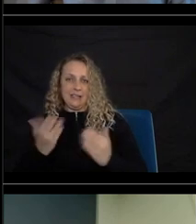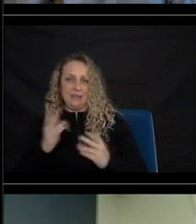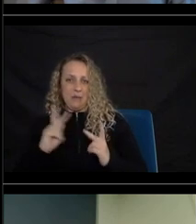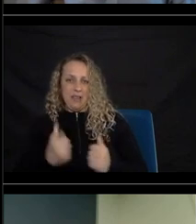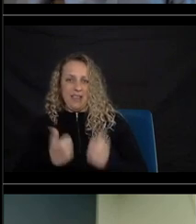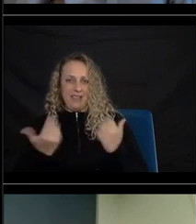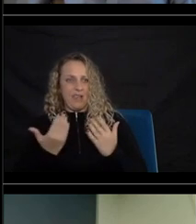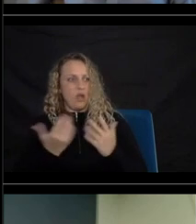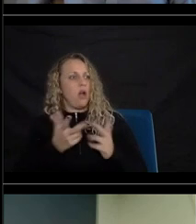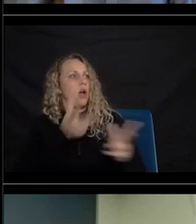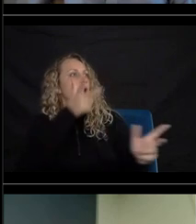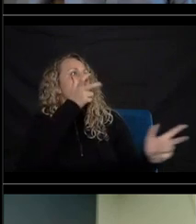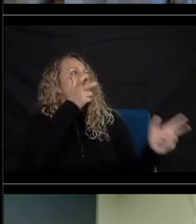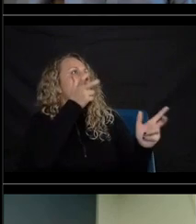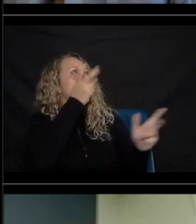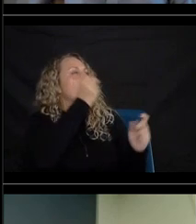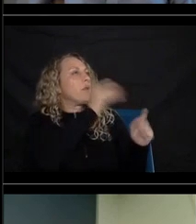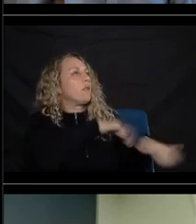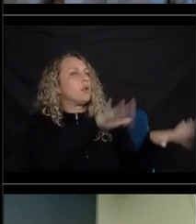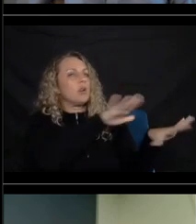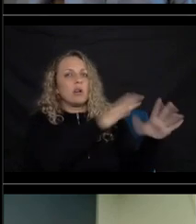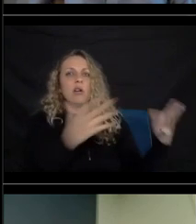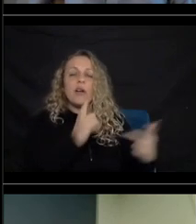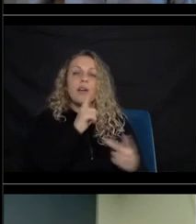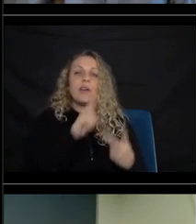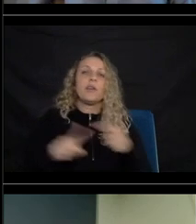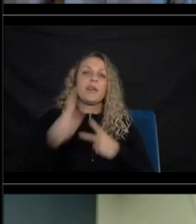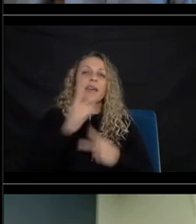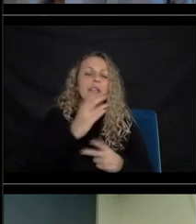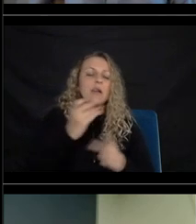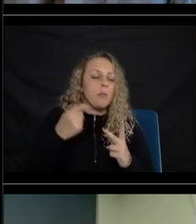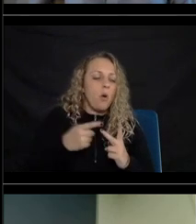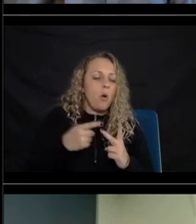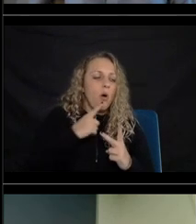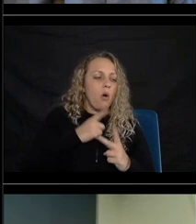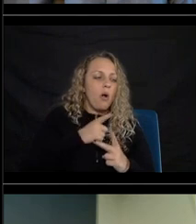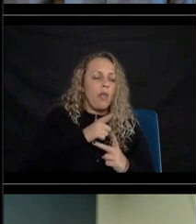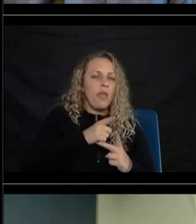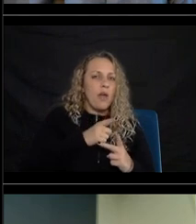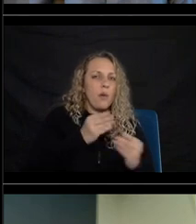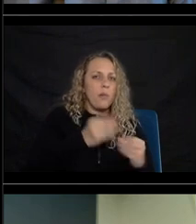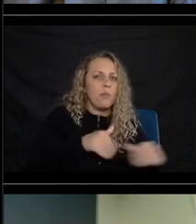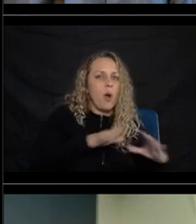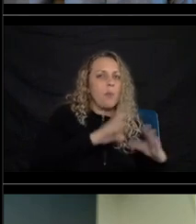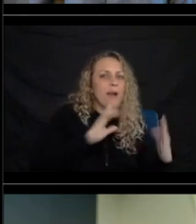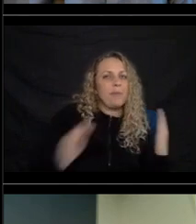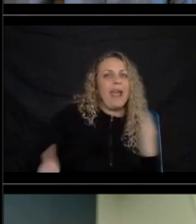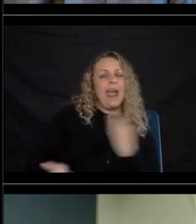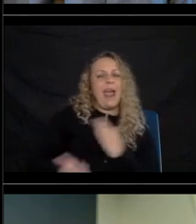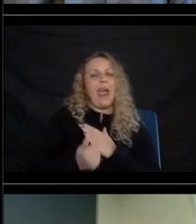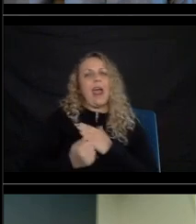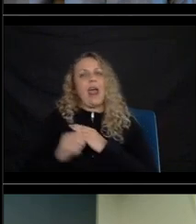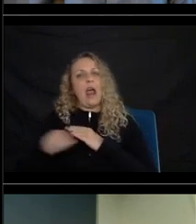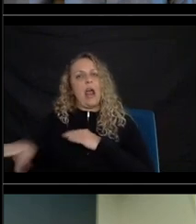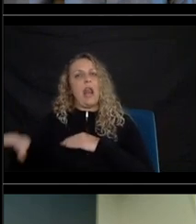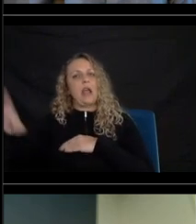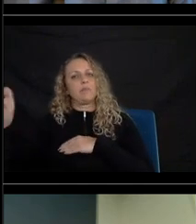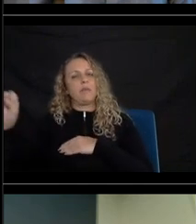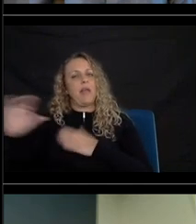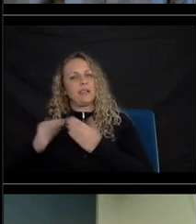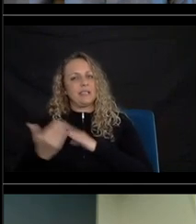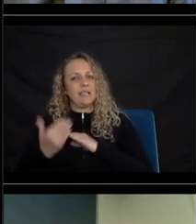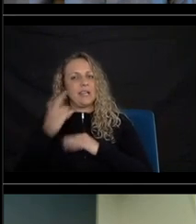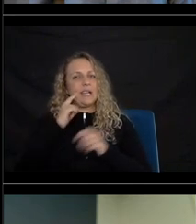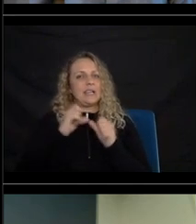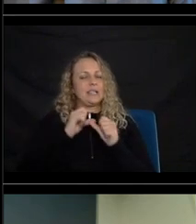infusion of cash into the city coffers. And two, at some point, intervening properties could be annexed by the city. And if the Nichols property is